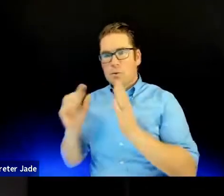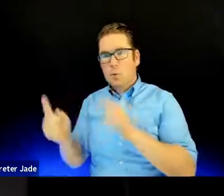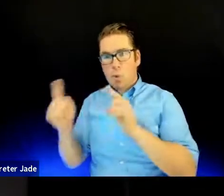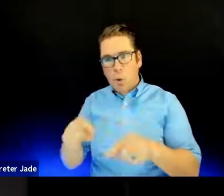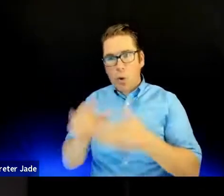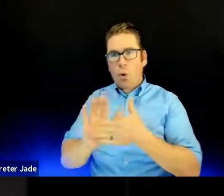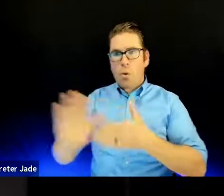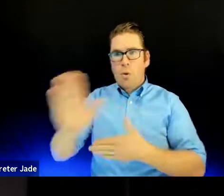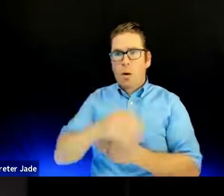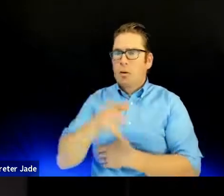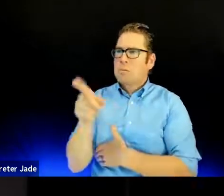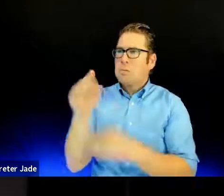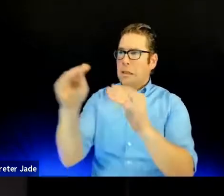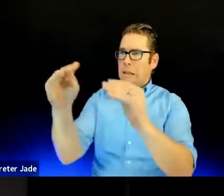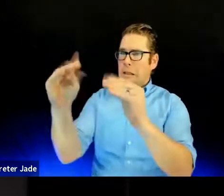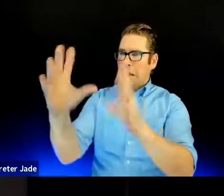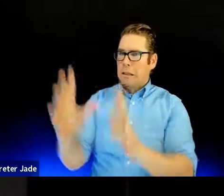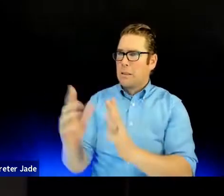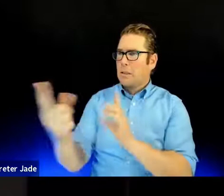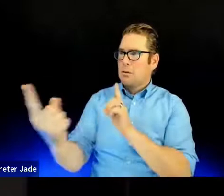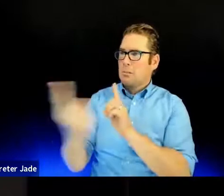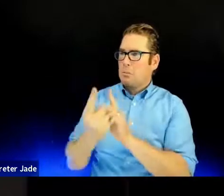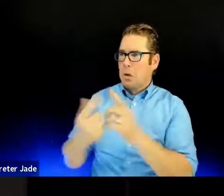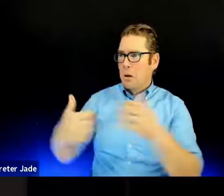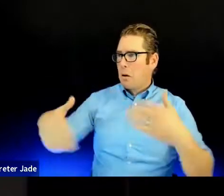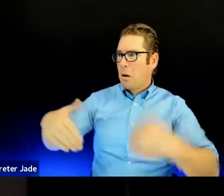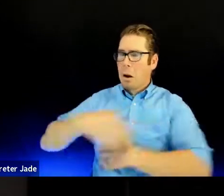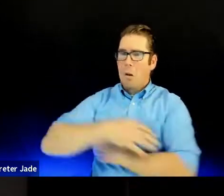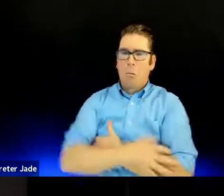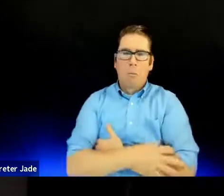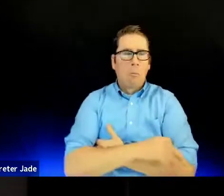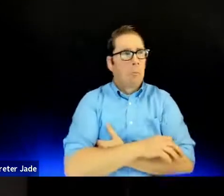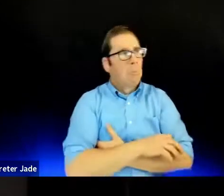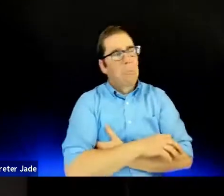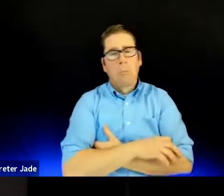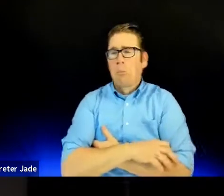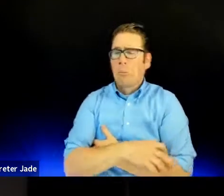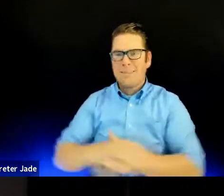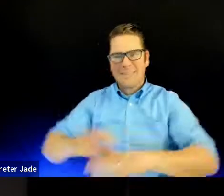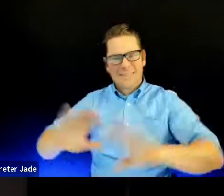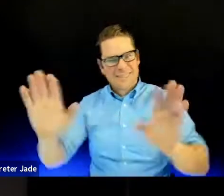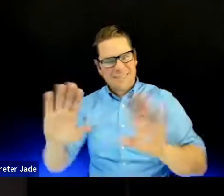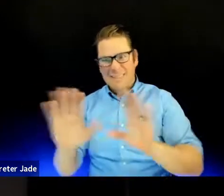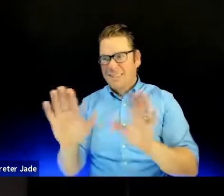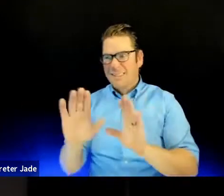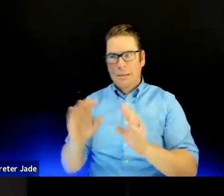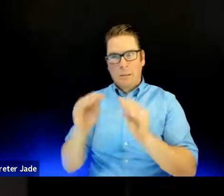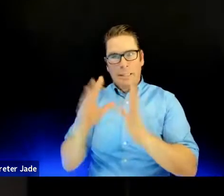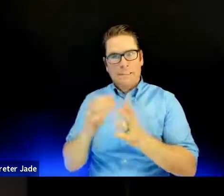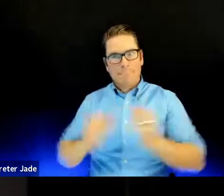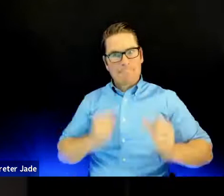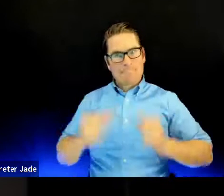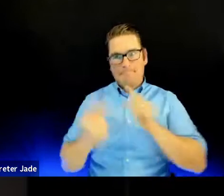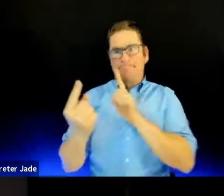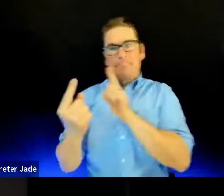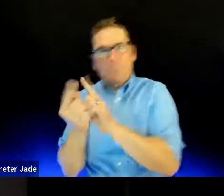this has come up and I can't do this or that. And so, and hopefully most instructors are